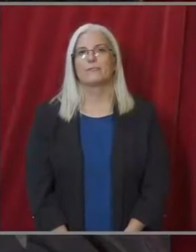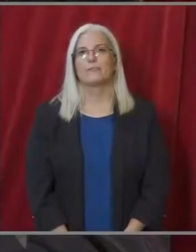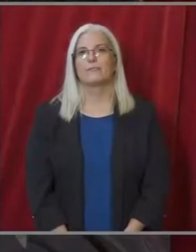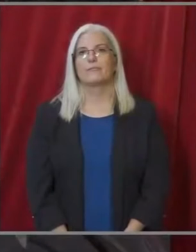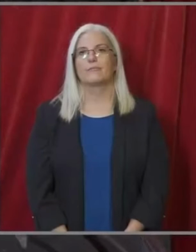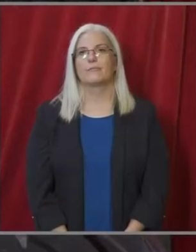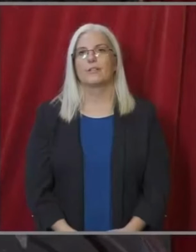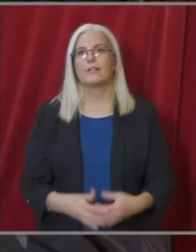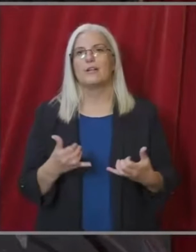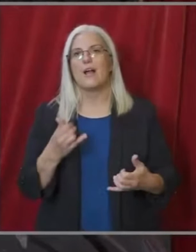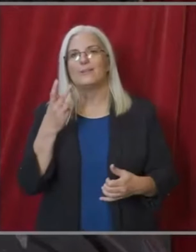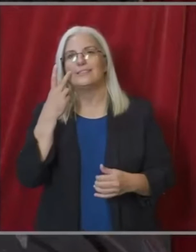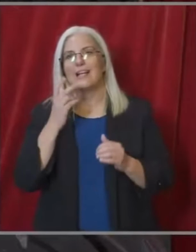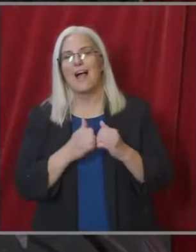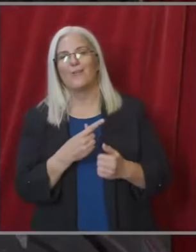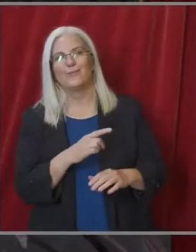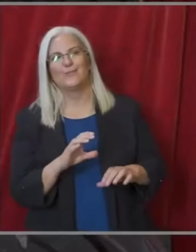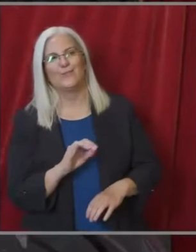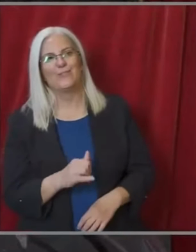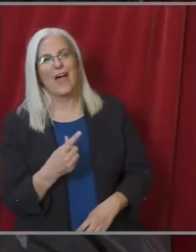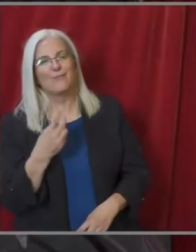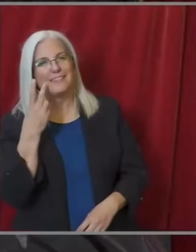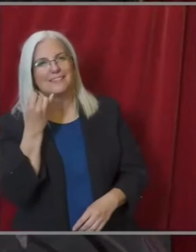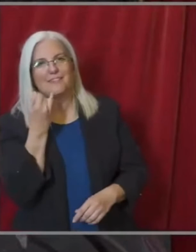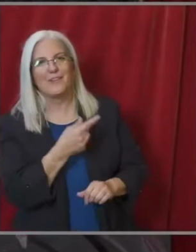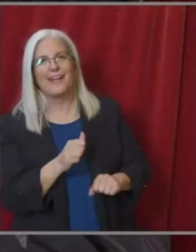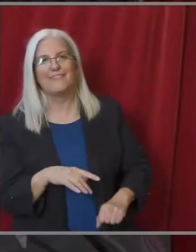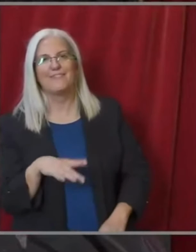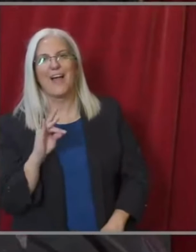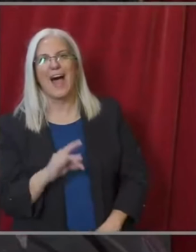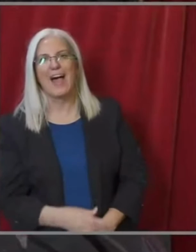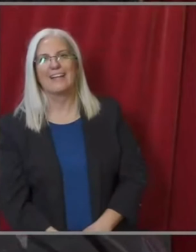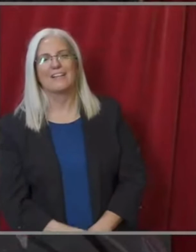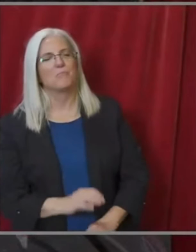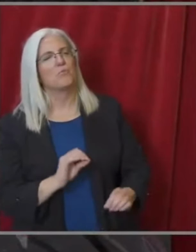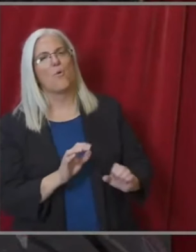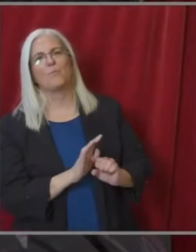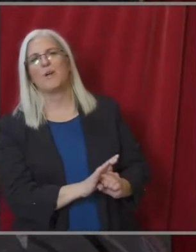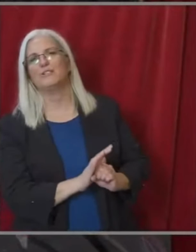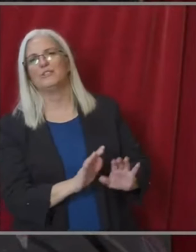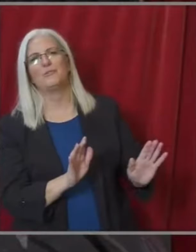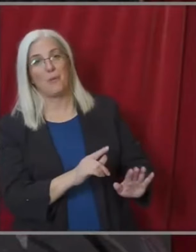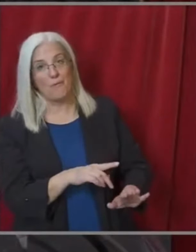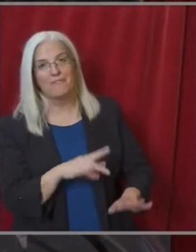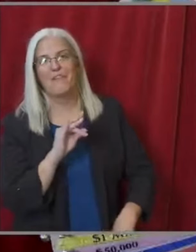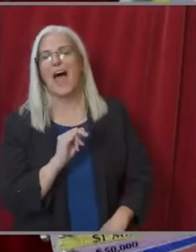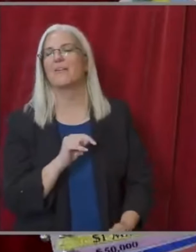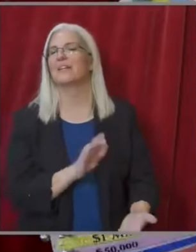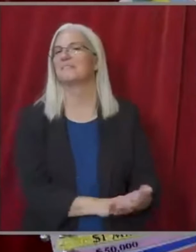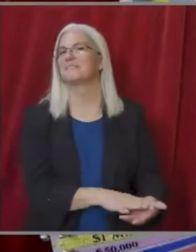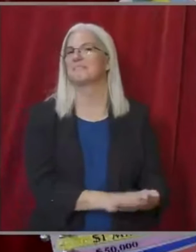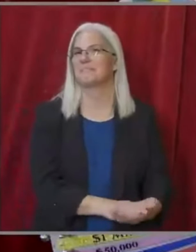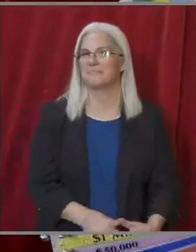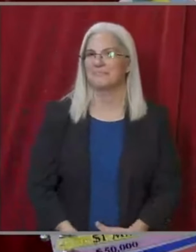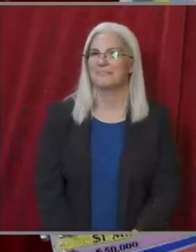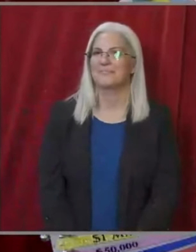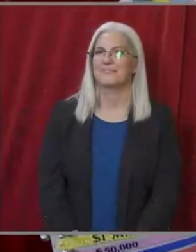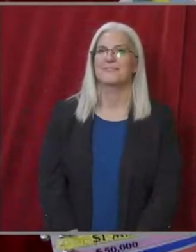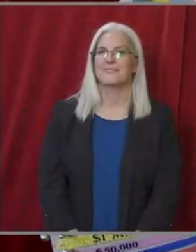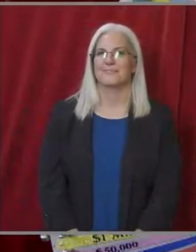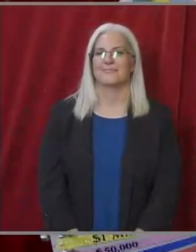do. I mean, there's no pressure. No one's looking at you. We're good. Oh, look at that. It was good. Well done. That's quick.